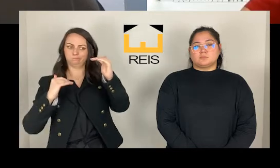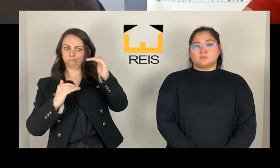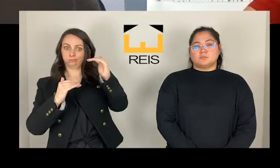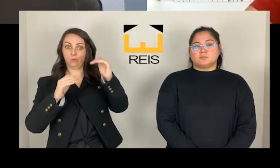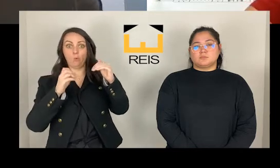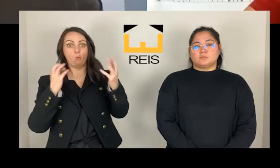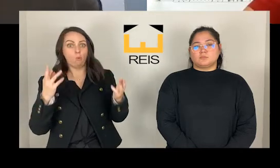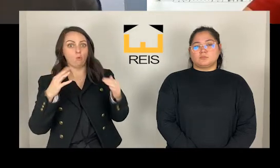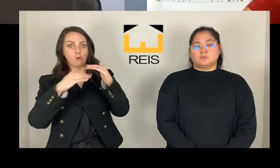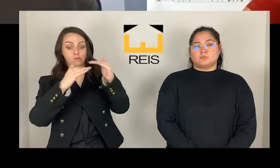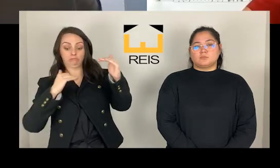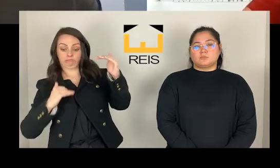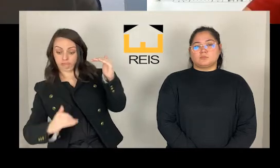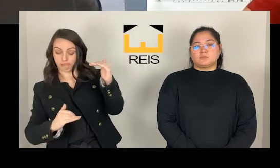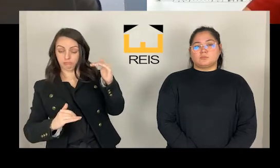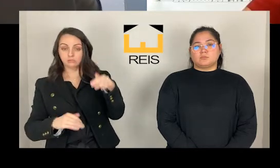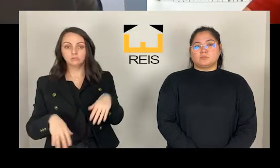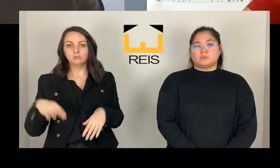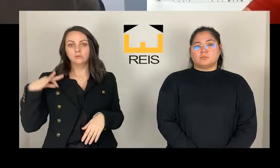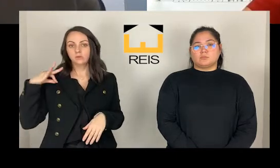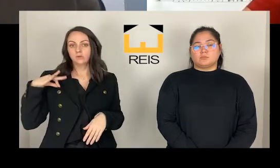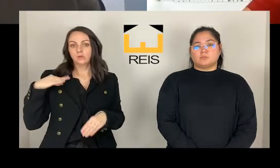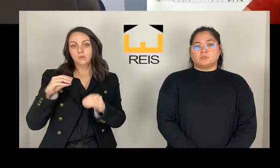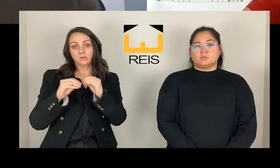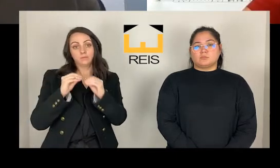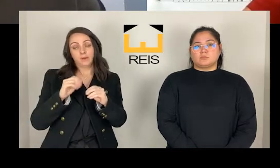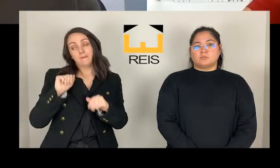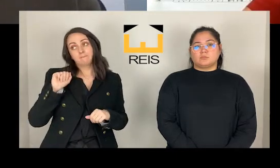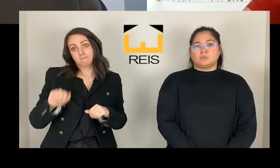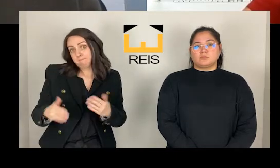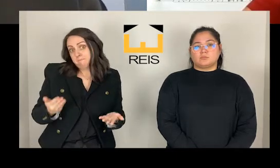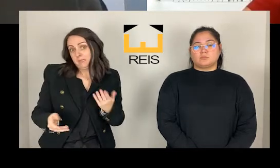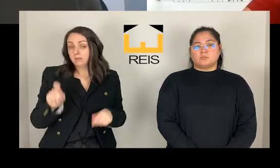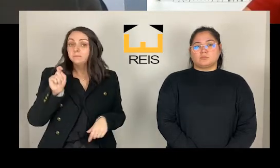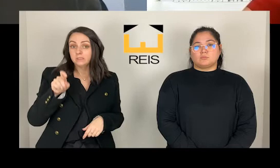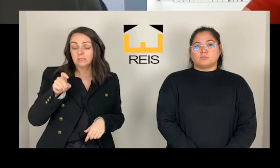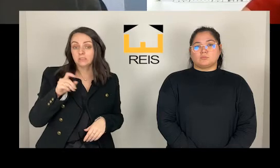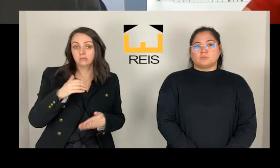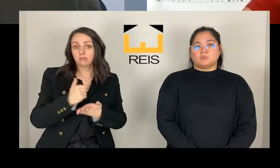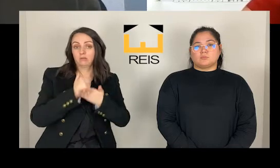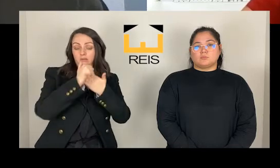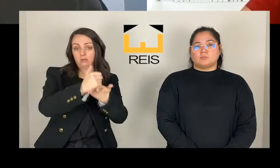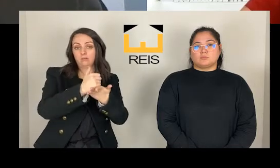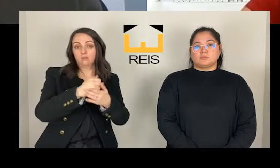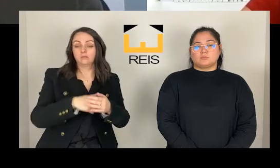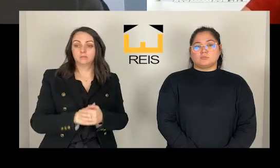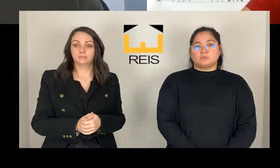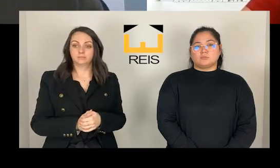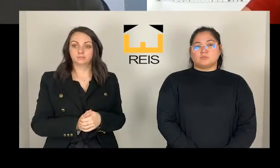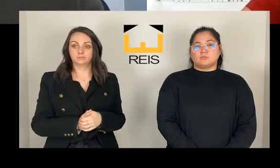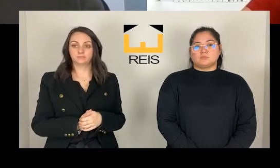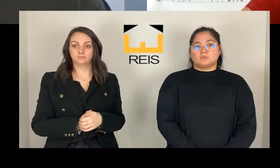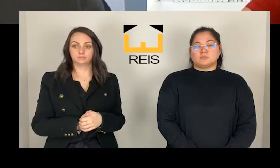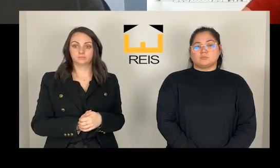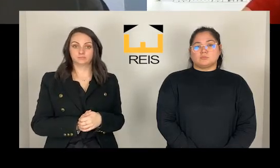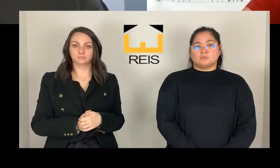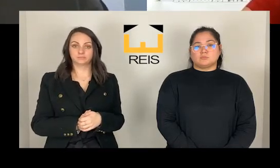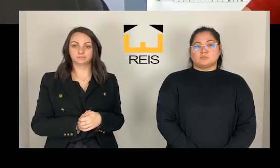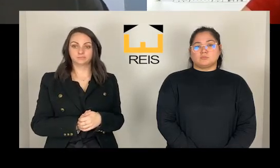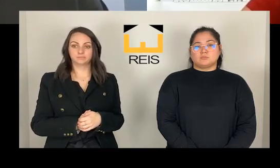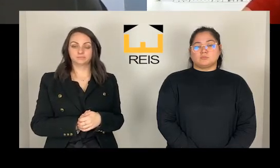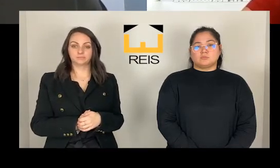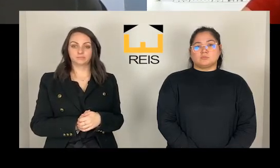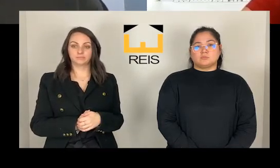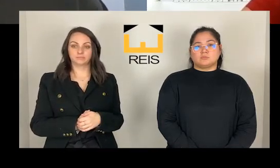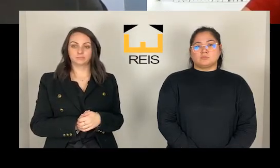600, credit repair may be needed in order to deal with some things that are on the credit at a deeper level than what I would